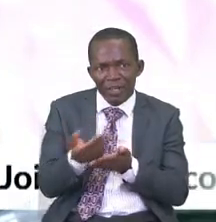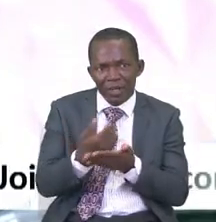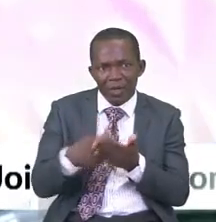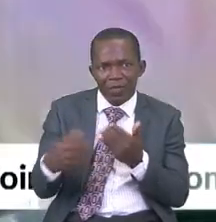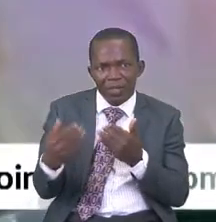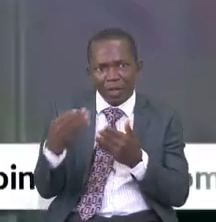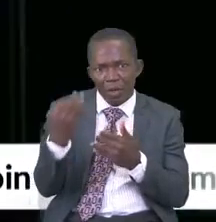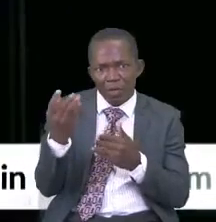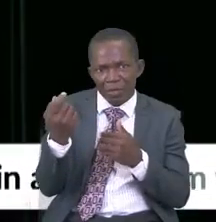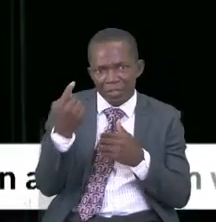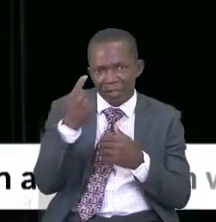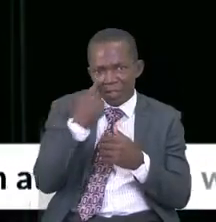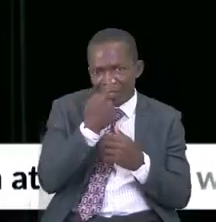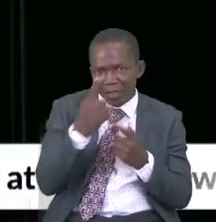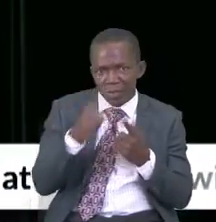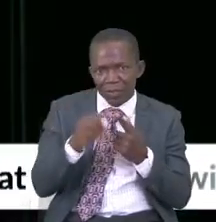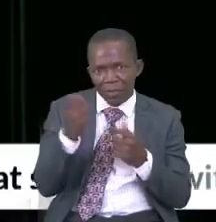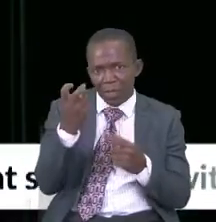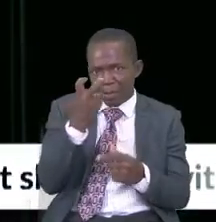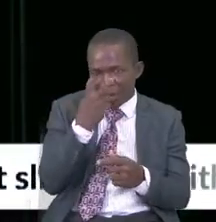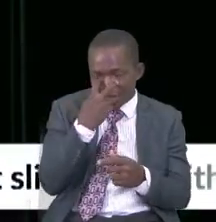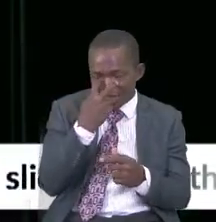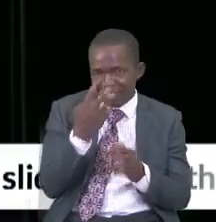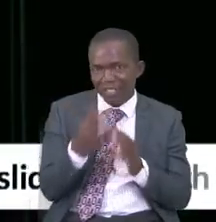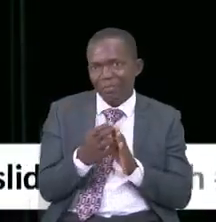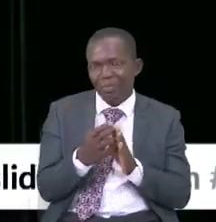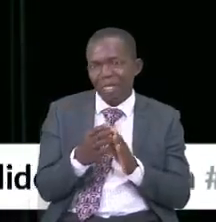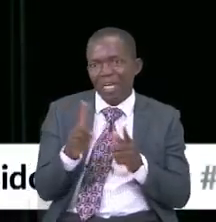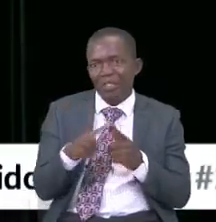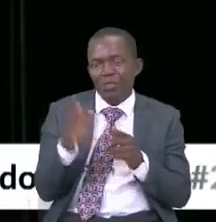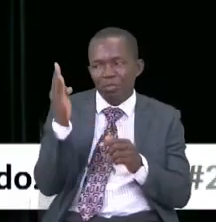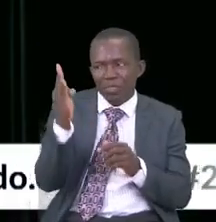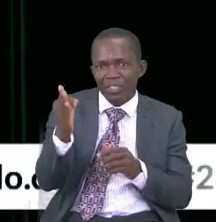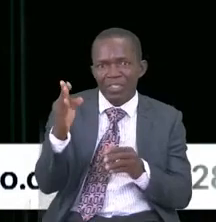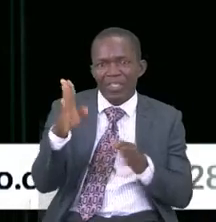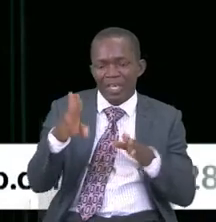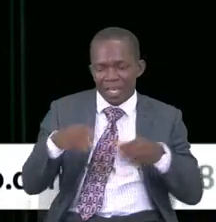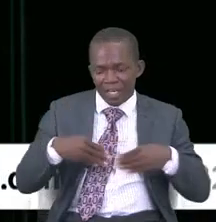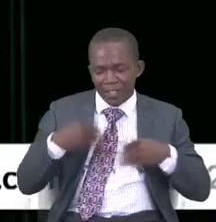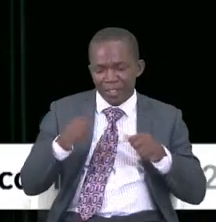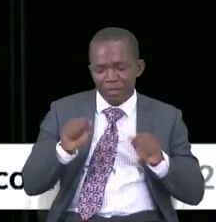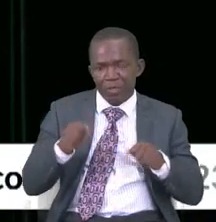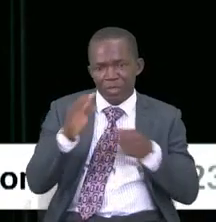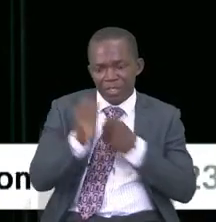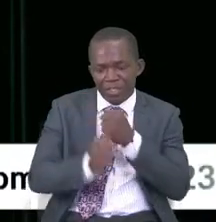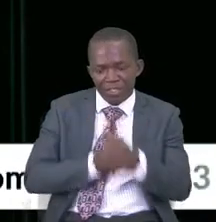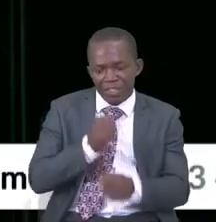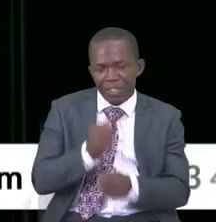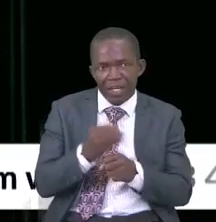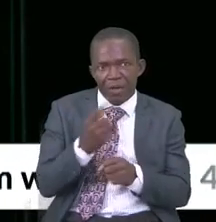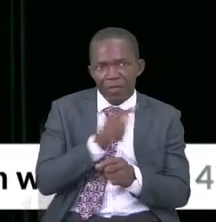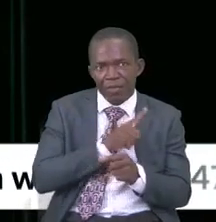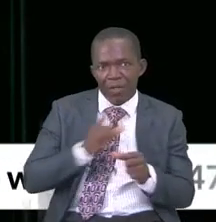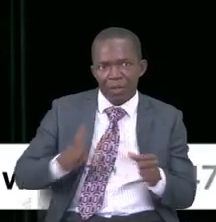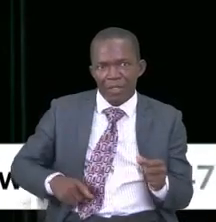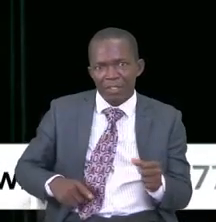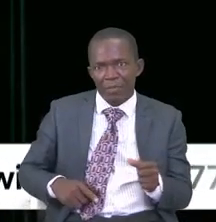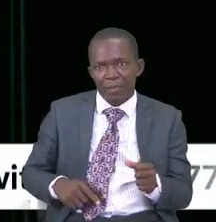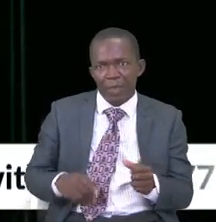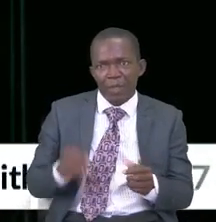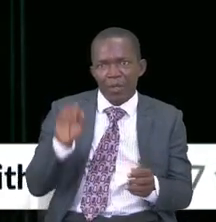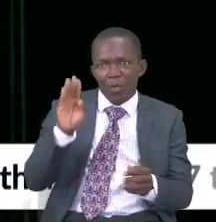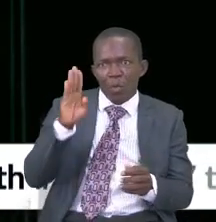the Lord. Very clear. Crystal clear. I'm asking you, is your mission